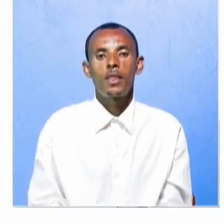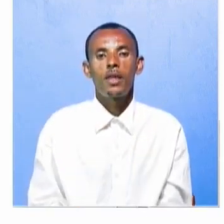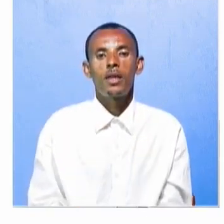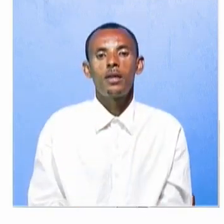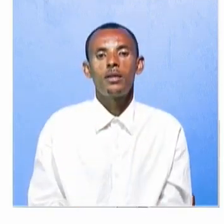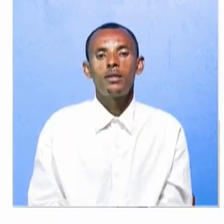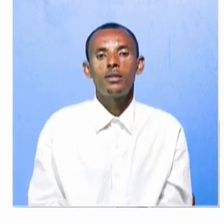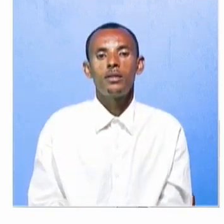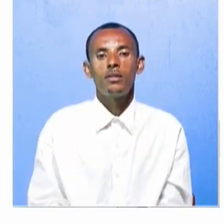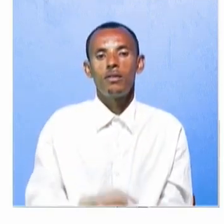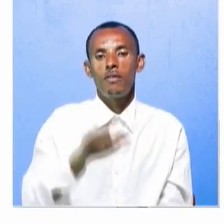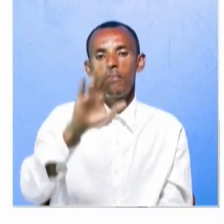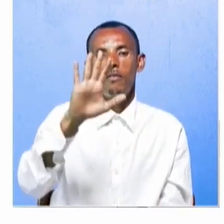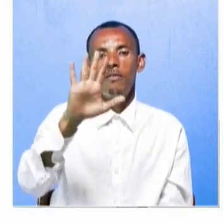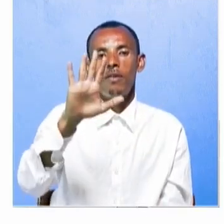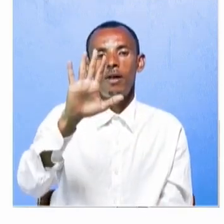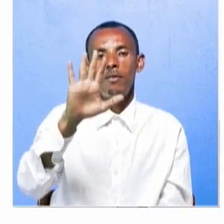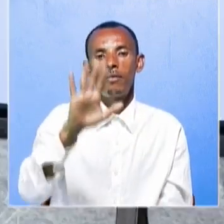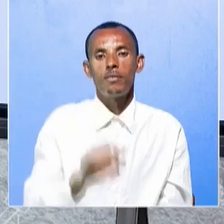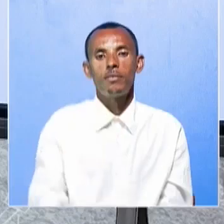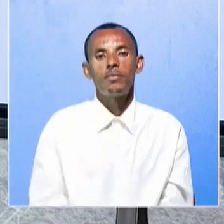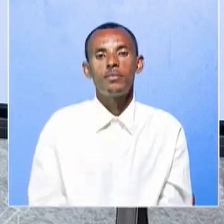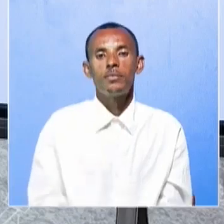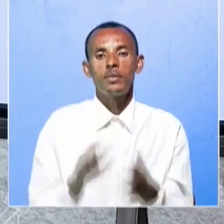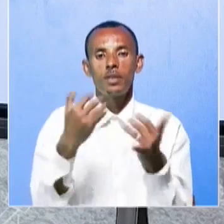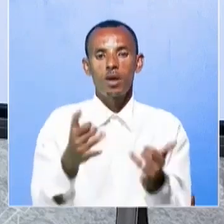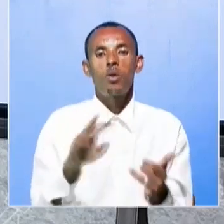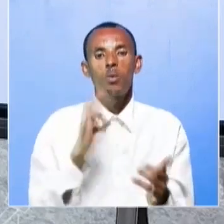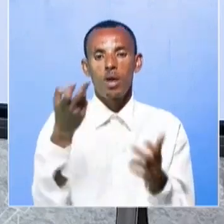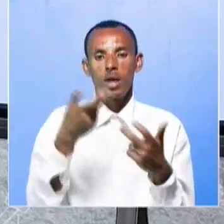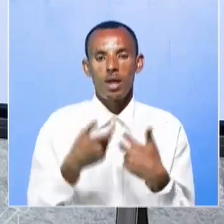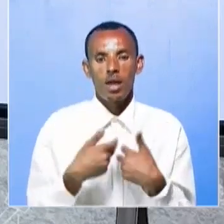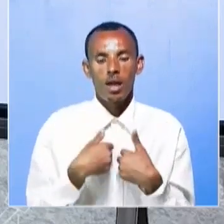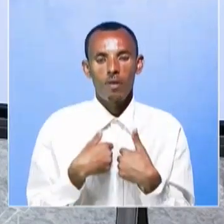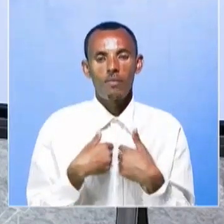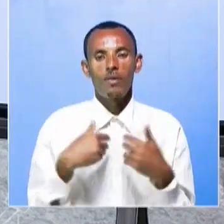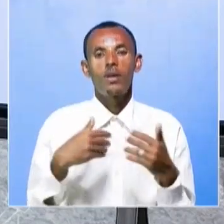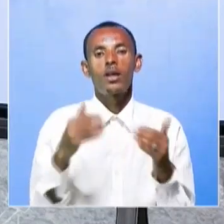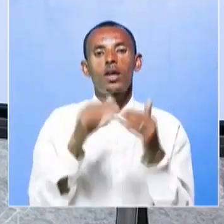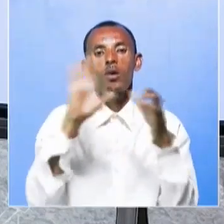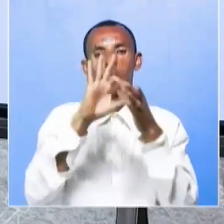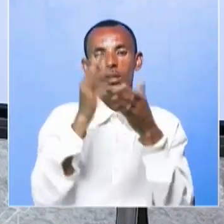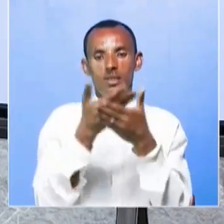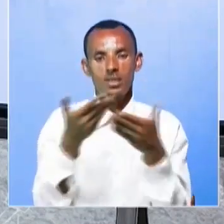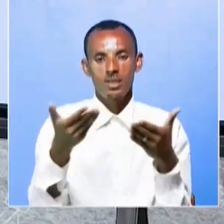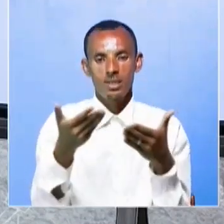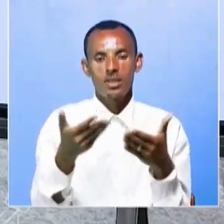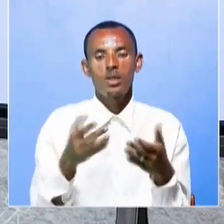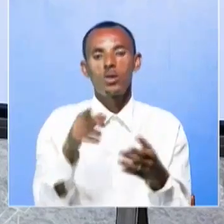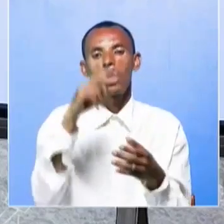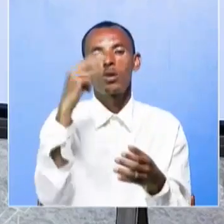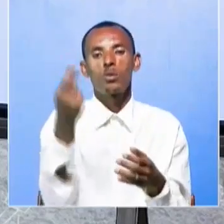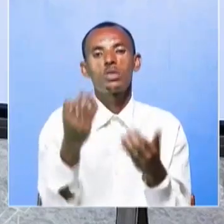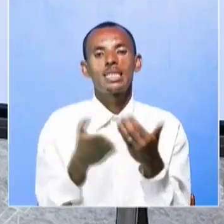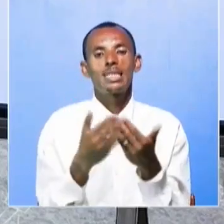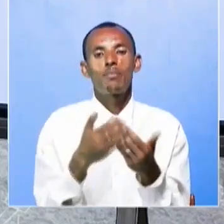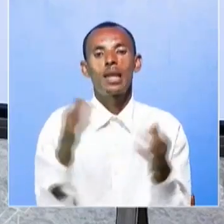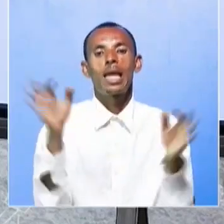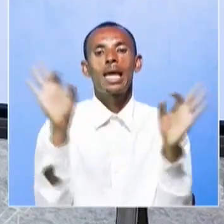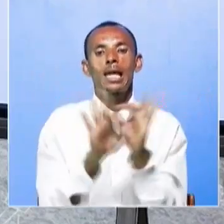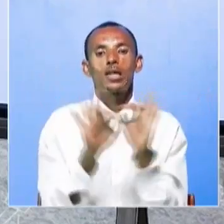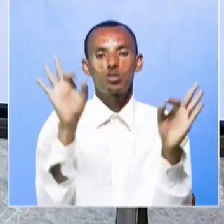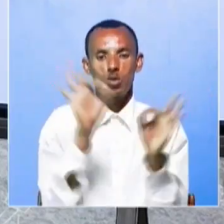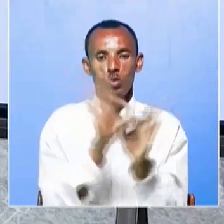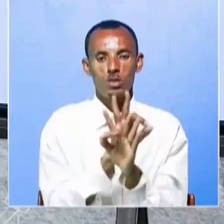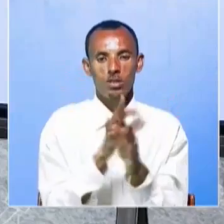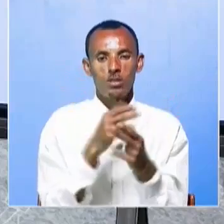can take 5. Now we have equations, so you can use simple crisscross to